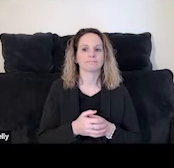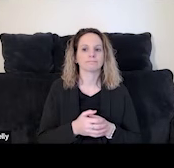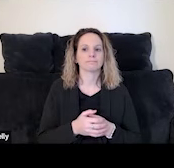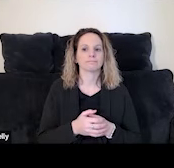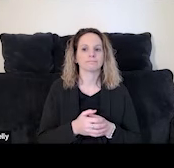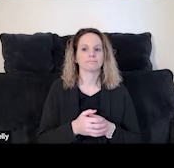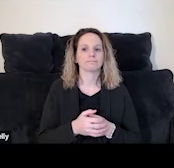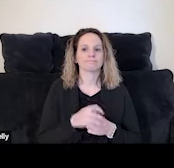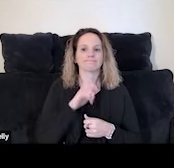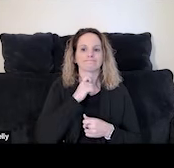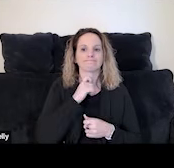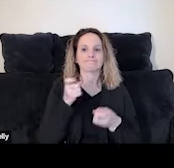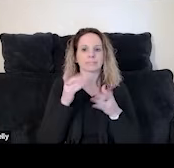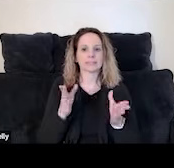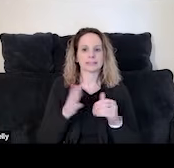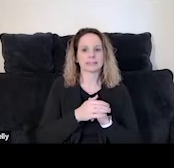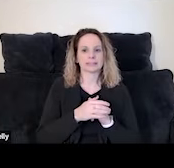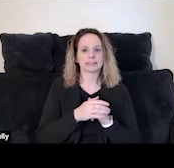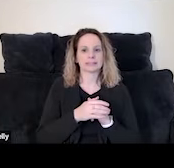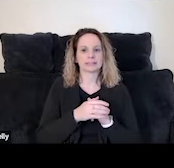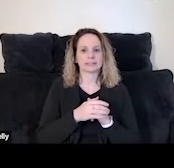You're on mute, Director.